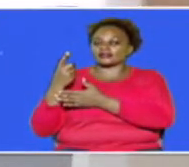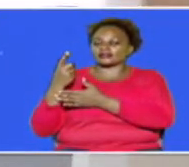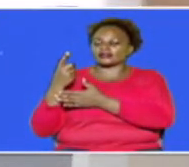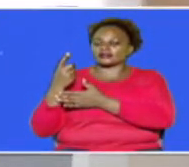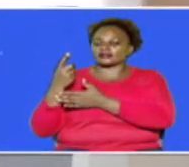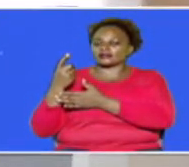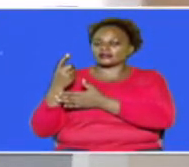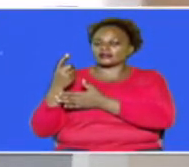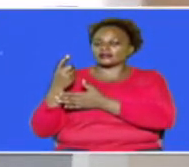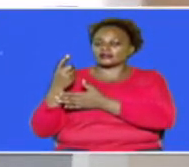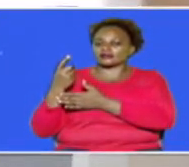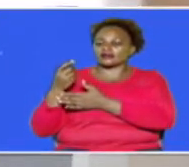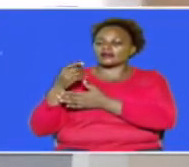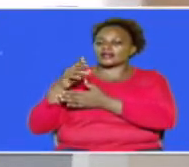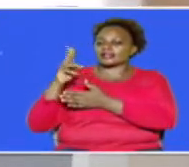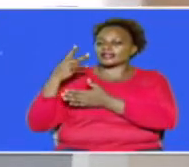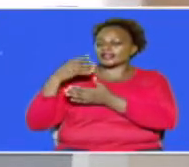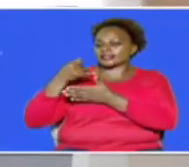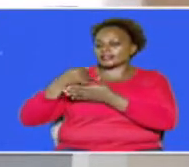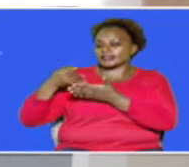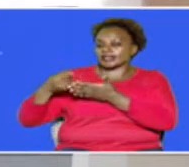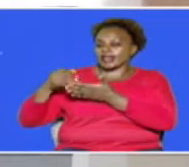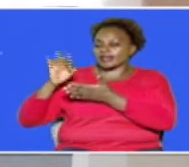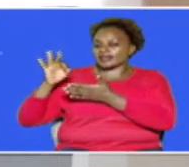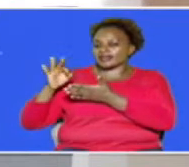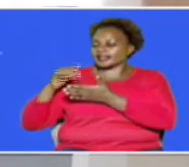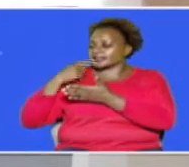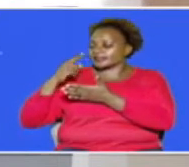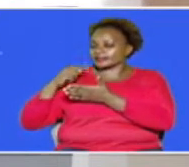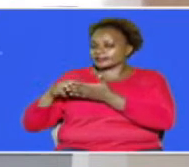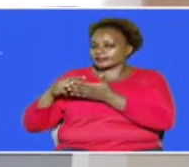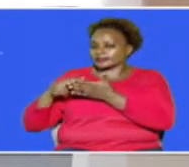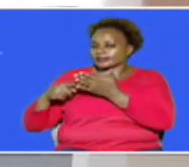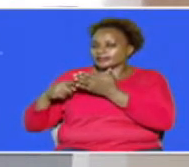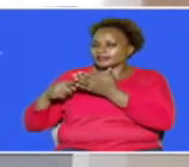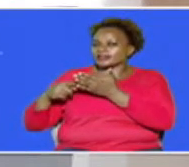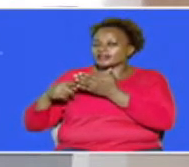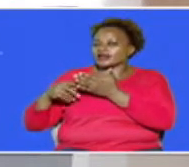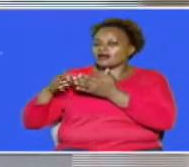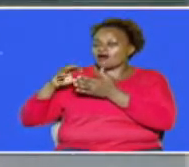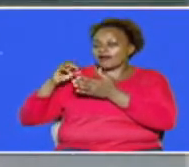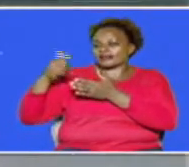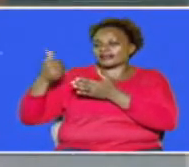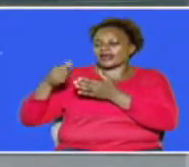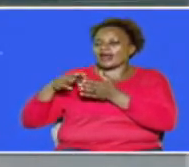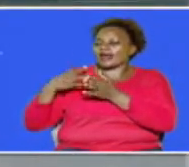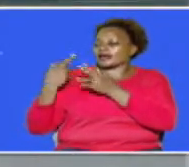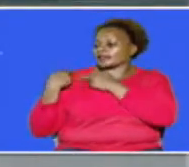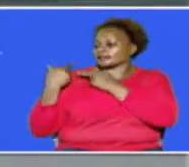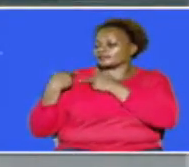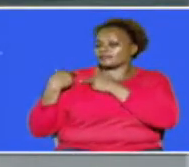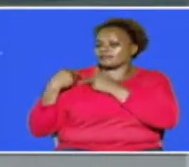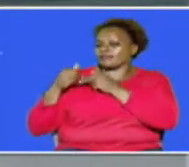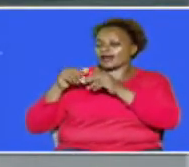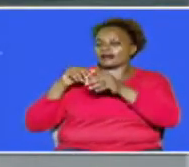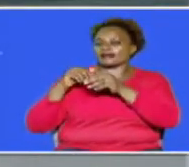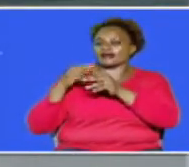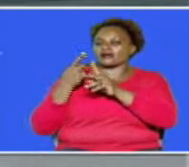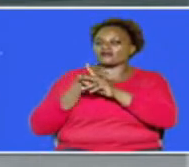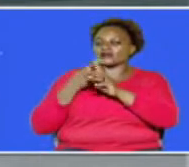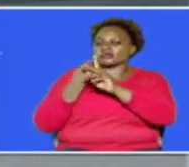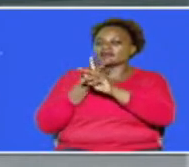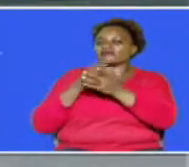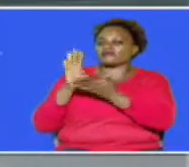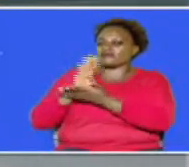You, that the respective signatories, yes. who are the three you mentioned, yeah. herein authorized and mandated by the relevant organs of the